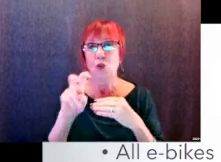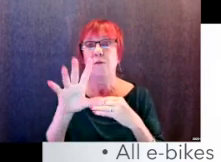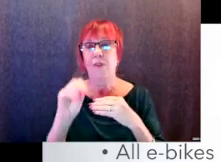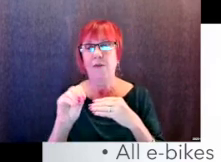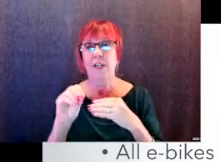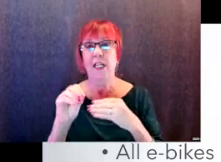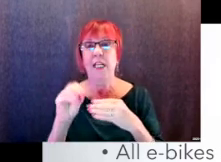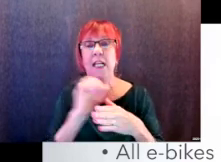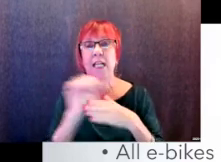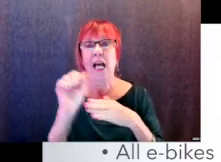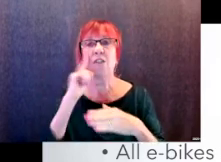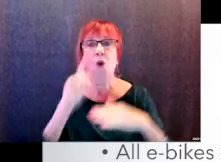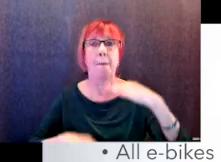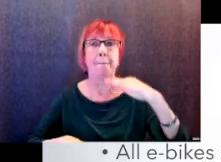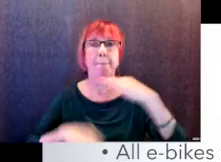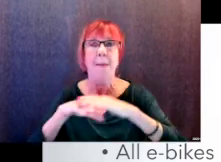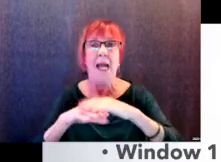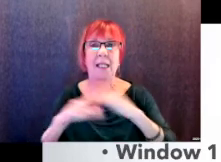Next slide.